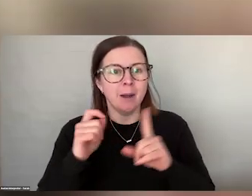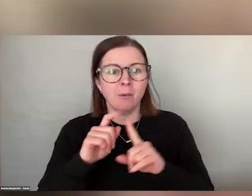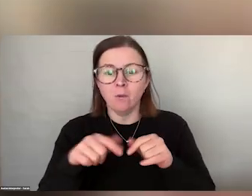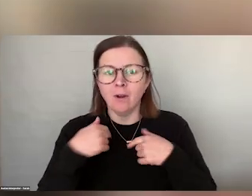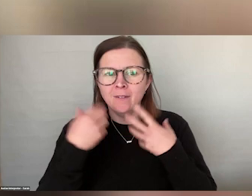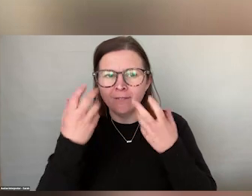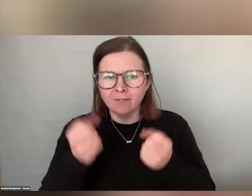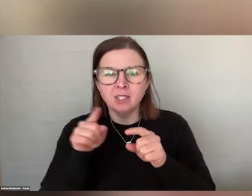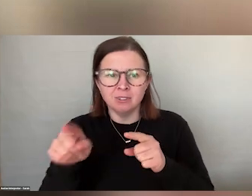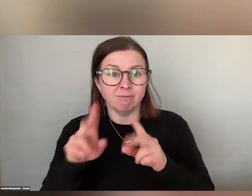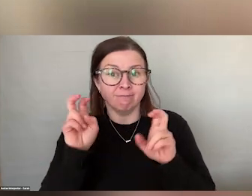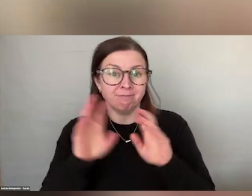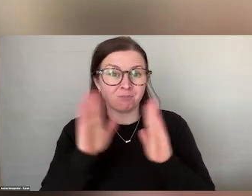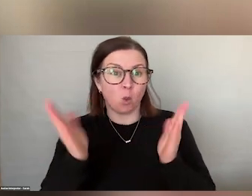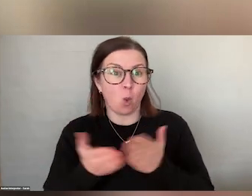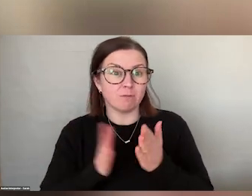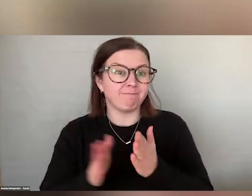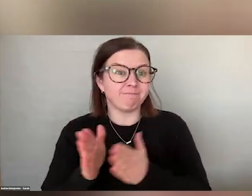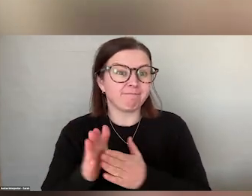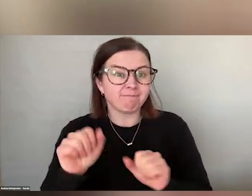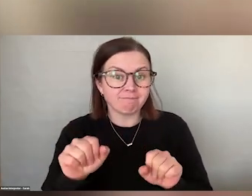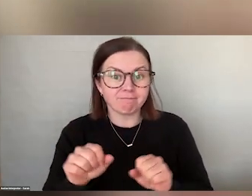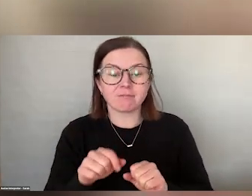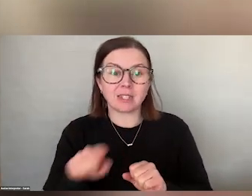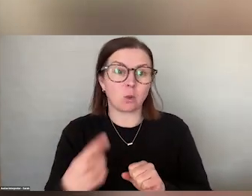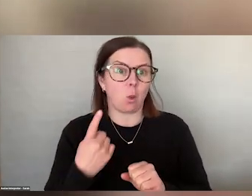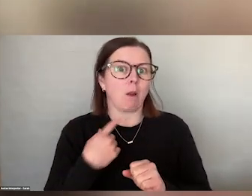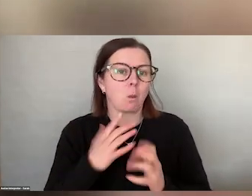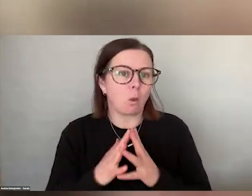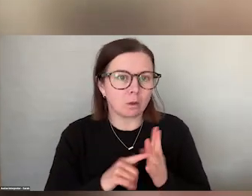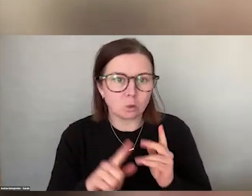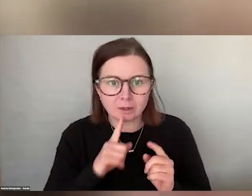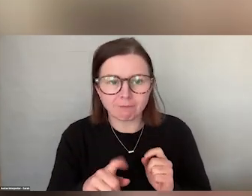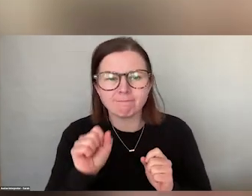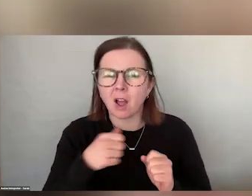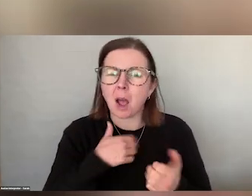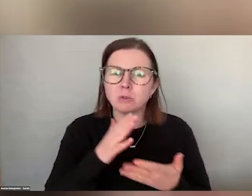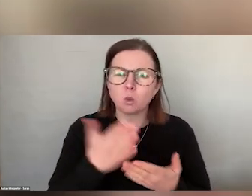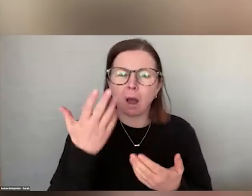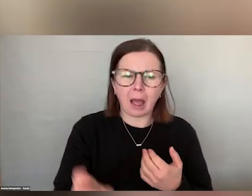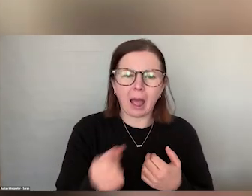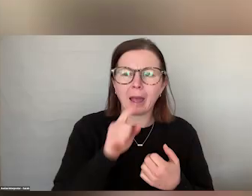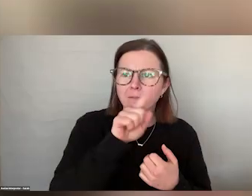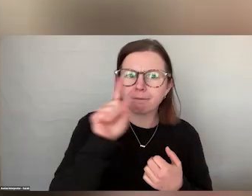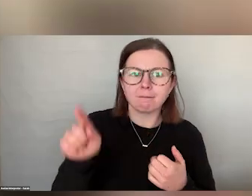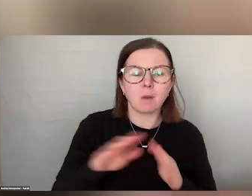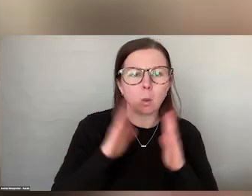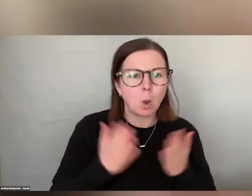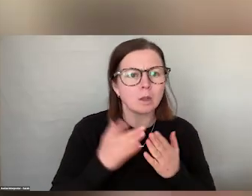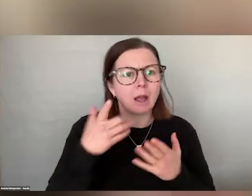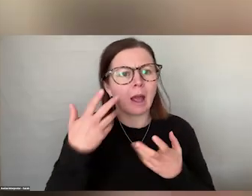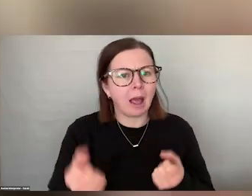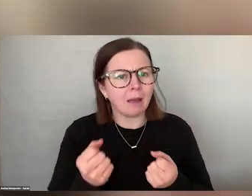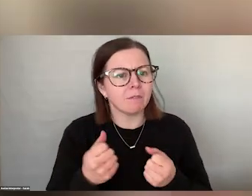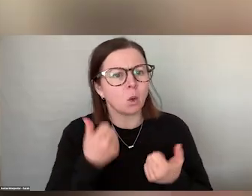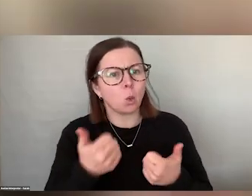really kind of world leading. So that's one thing to say. I'm sure there are some areas of good practice in some other countries that